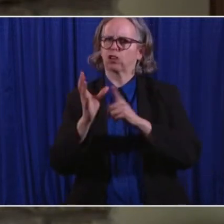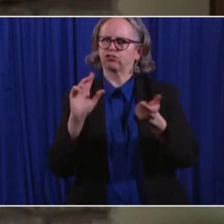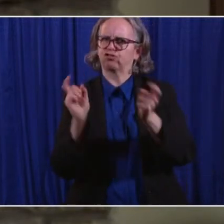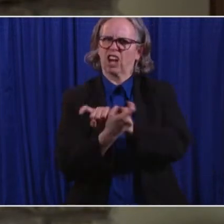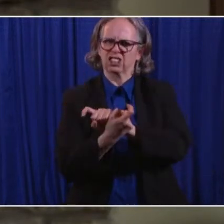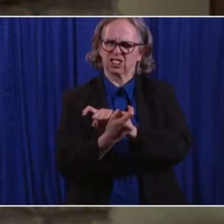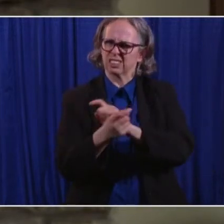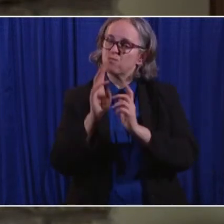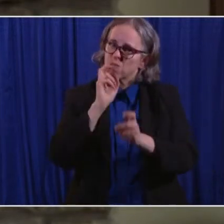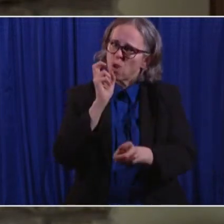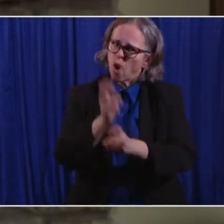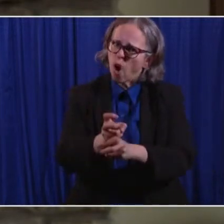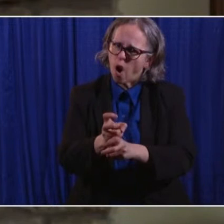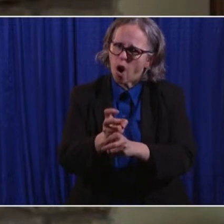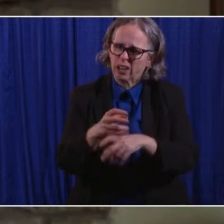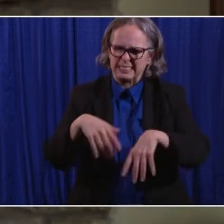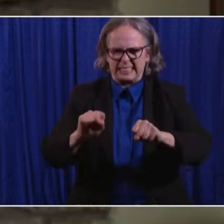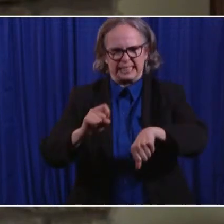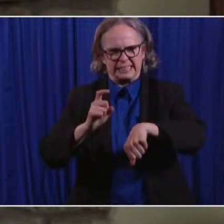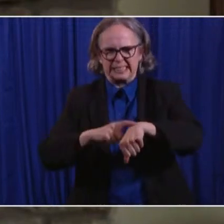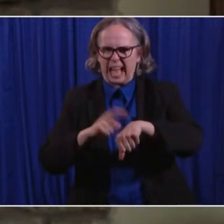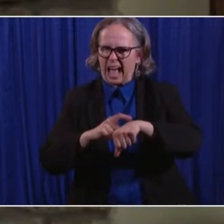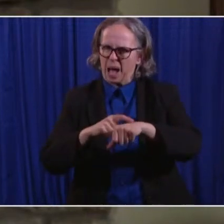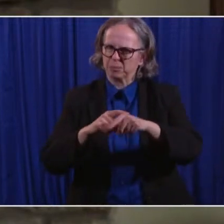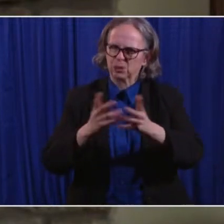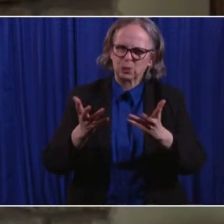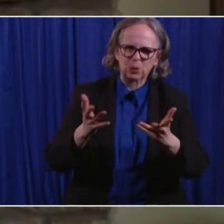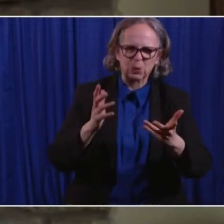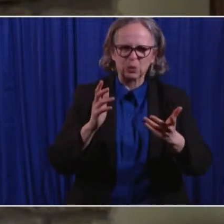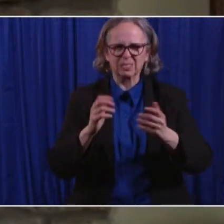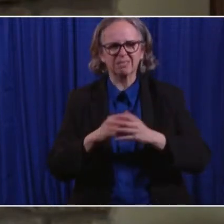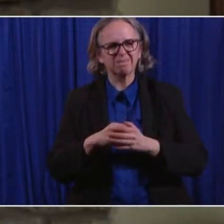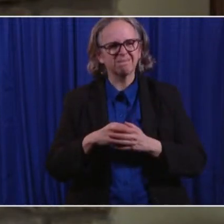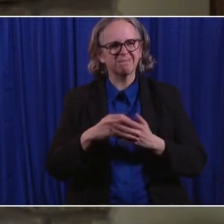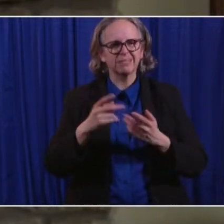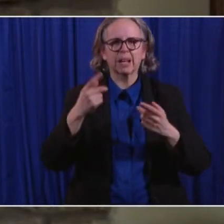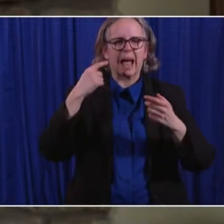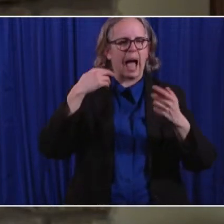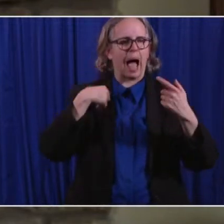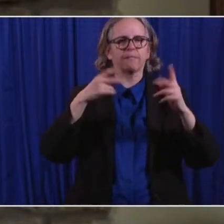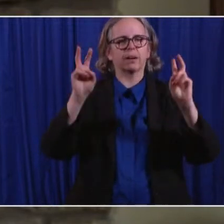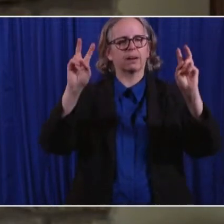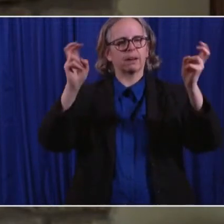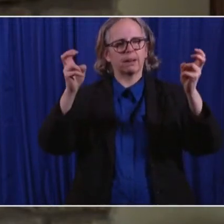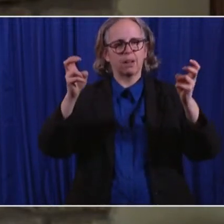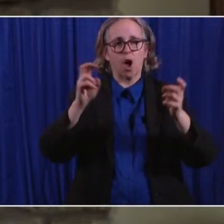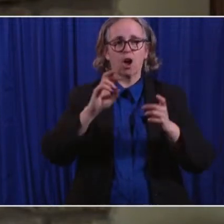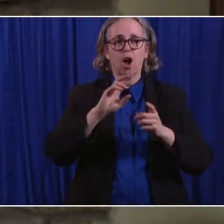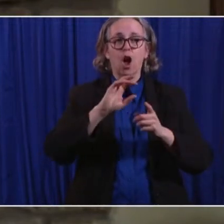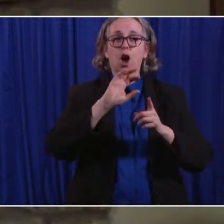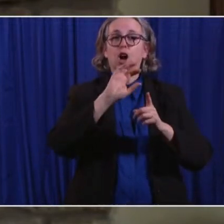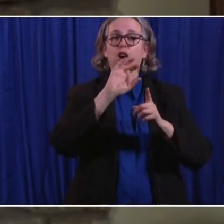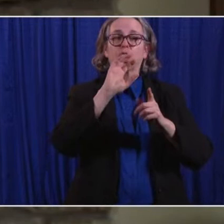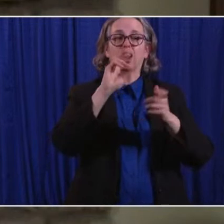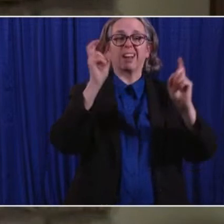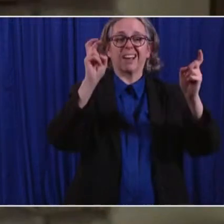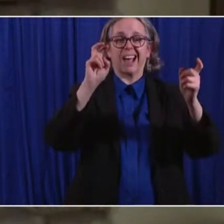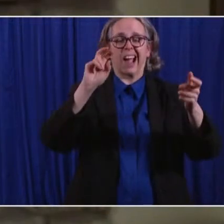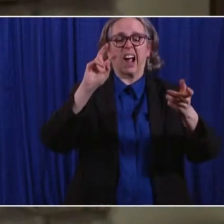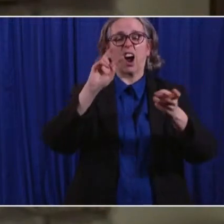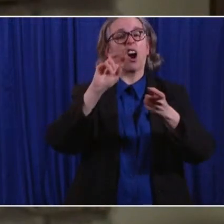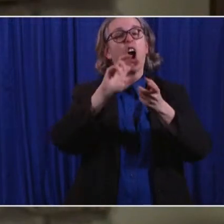is culture trumps all, and it's the toughest thing to change. But we not only have to pass